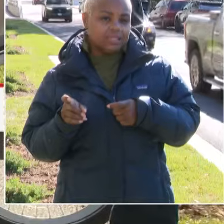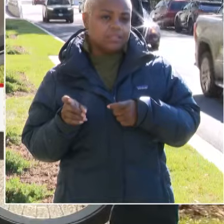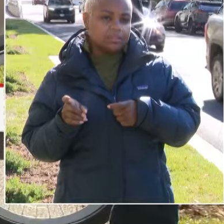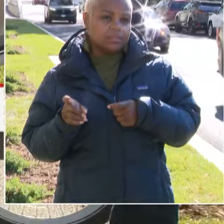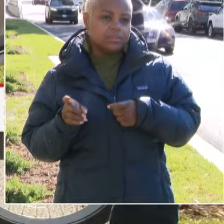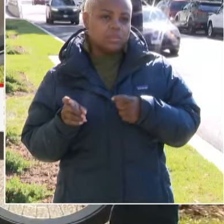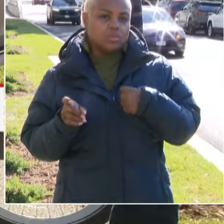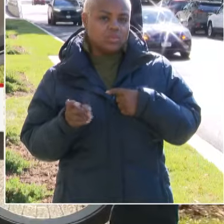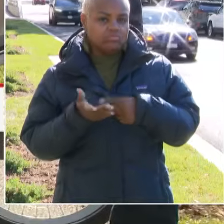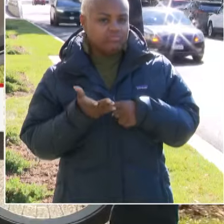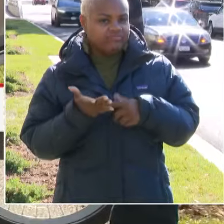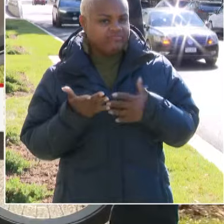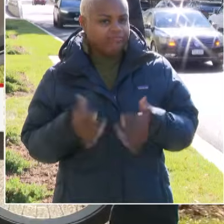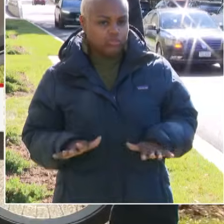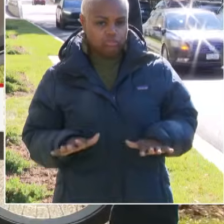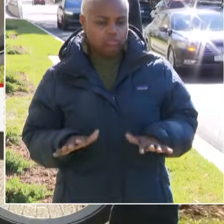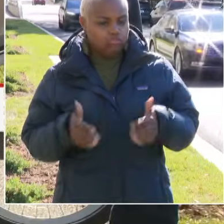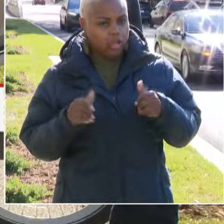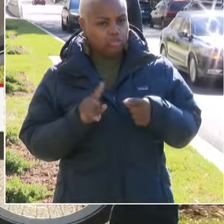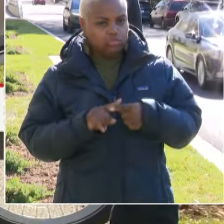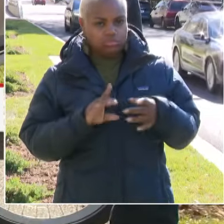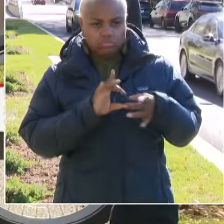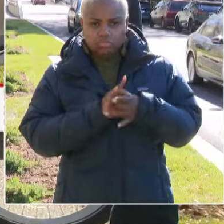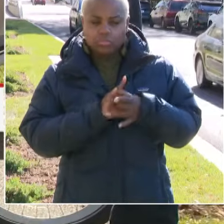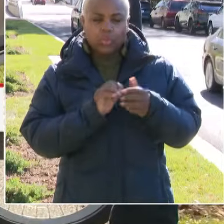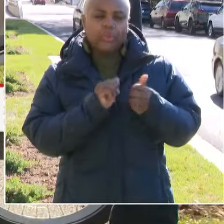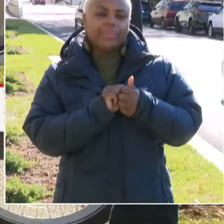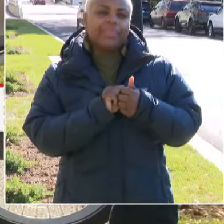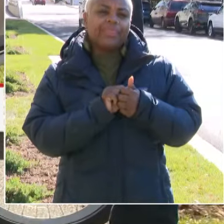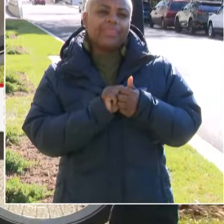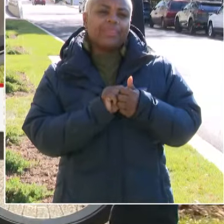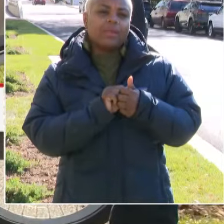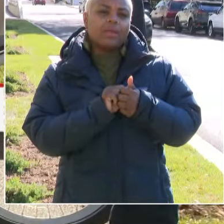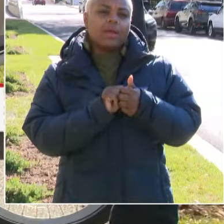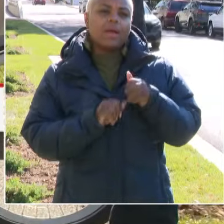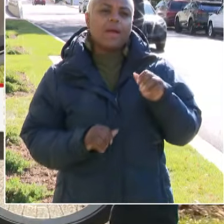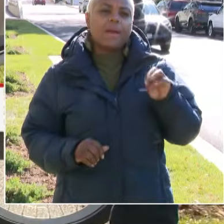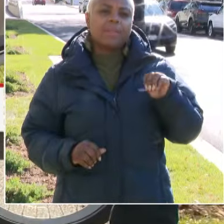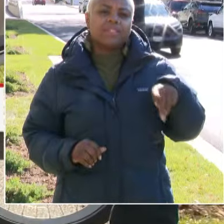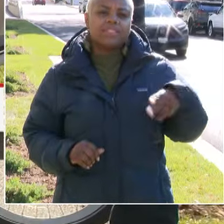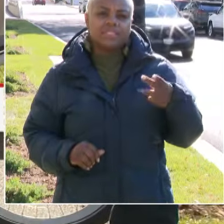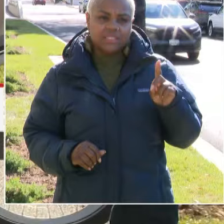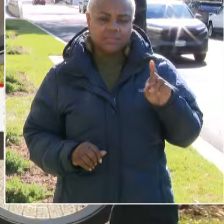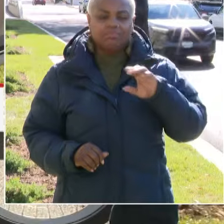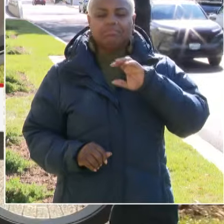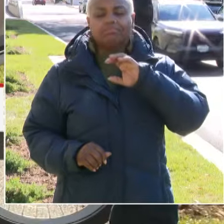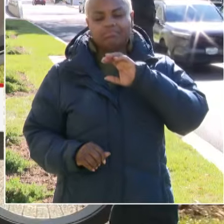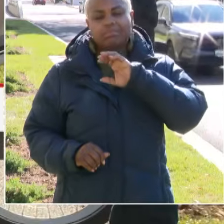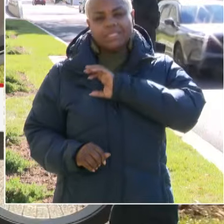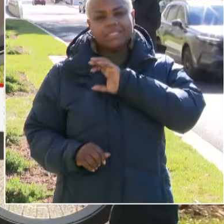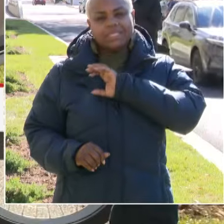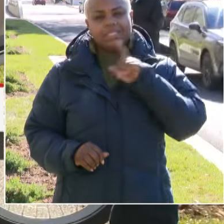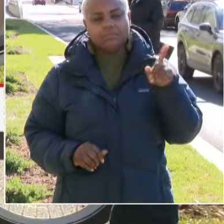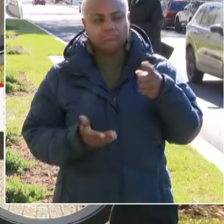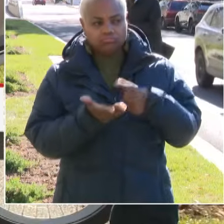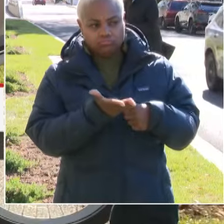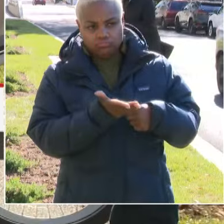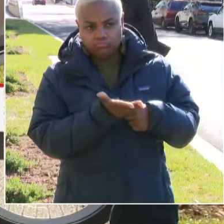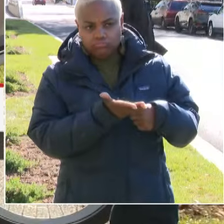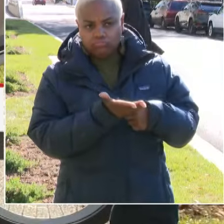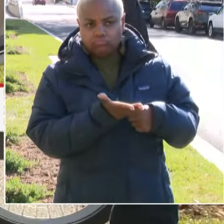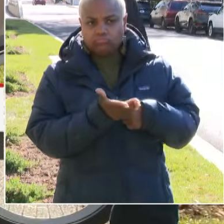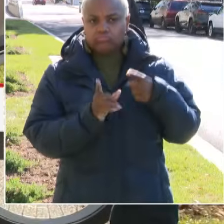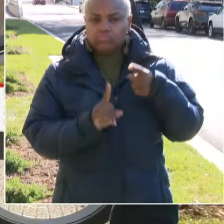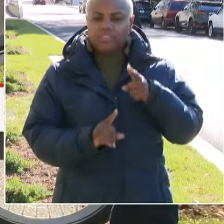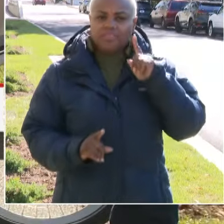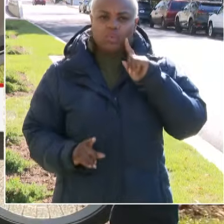trying to, in tandem with MPD, promote good behavior on our shared fleet devices. And I should say that Lime has a permit, so